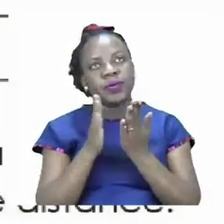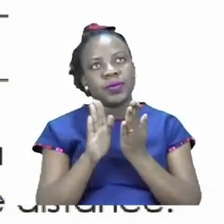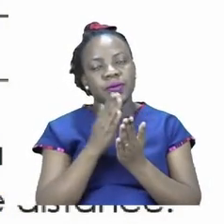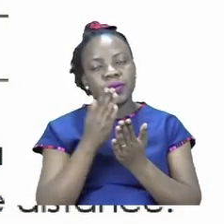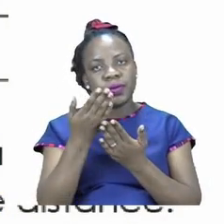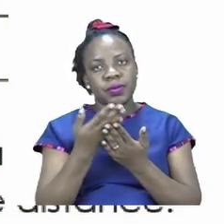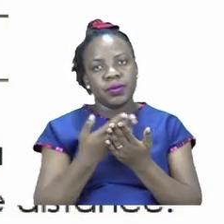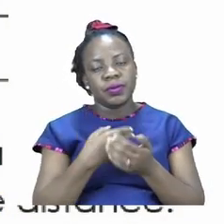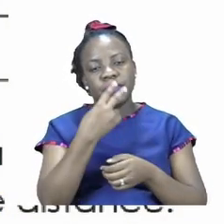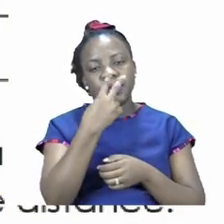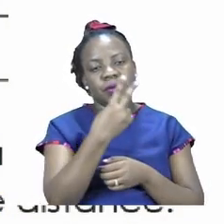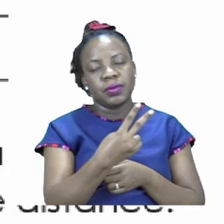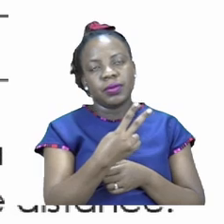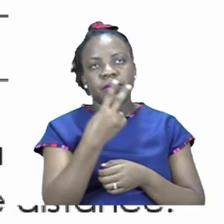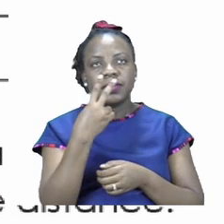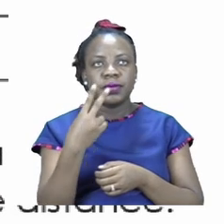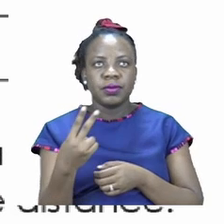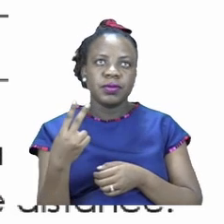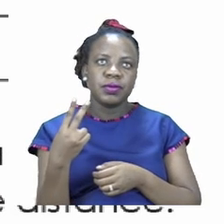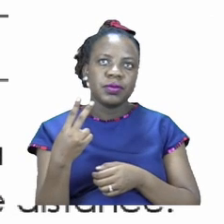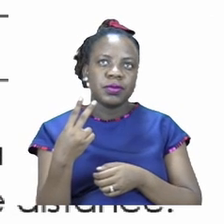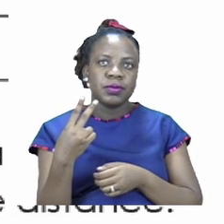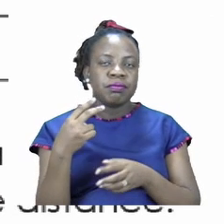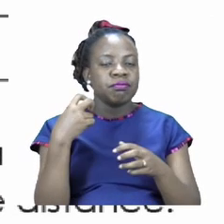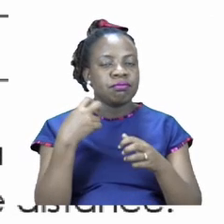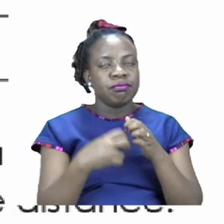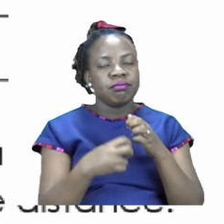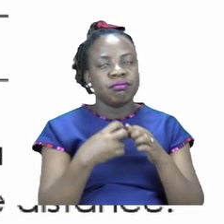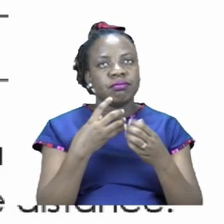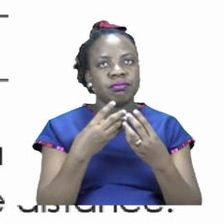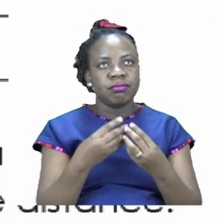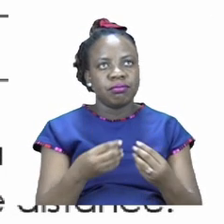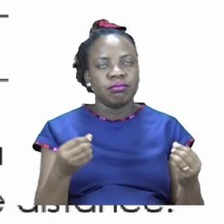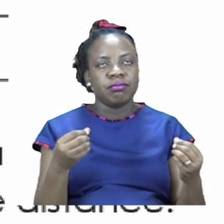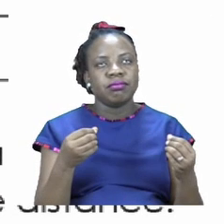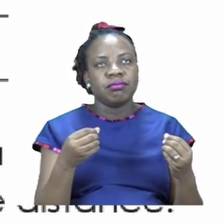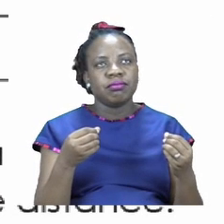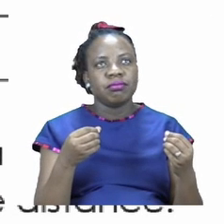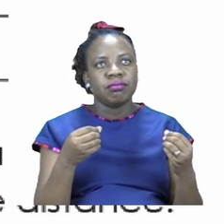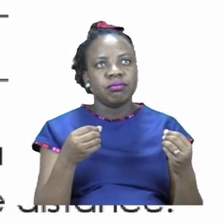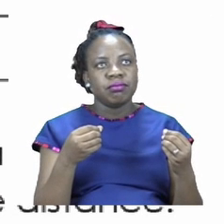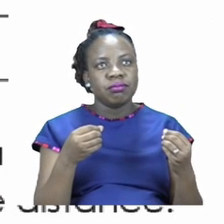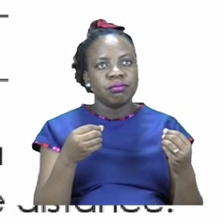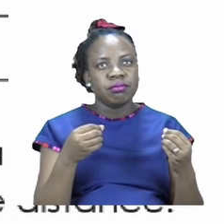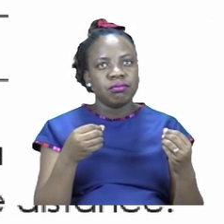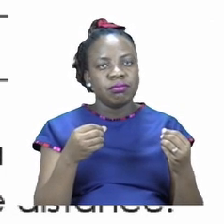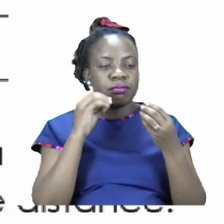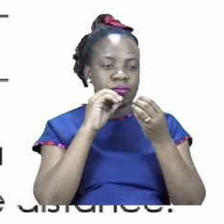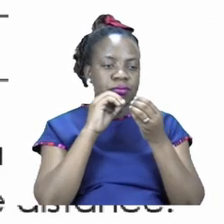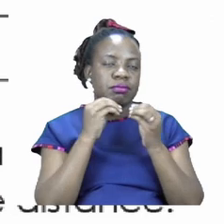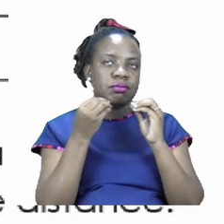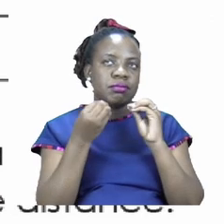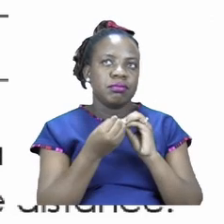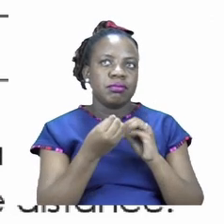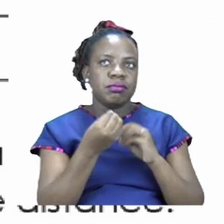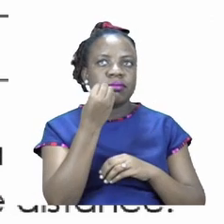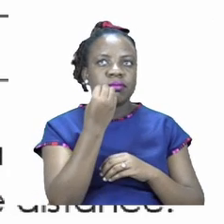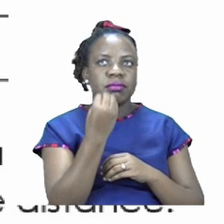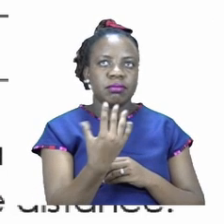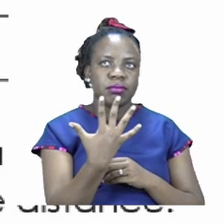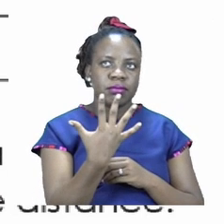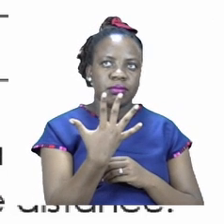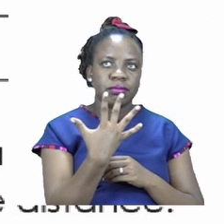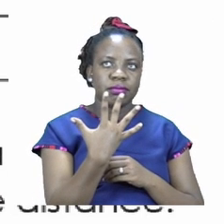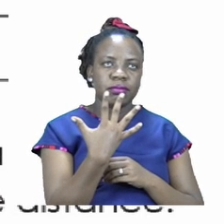page 22, we are now going to be moving on to problem-solving sums. Today, we are going to do number 5 together.